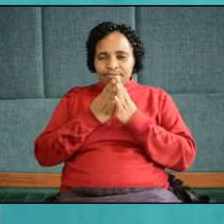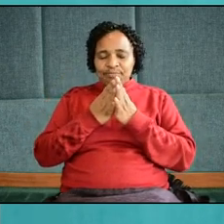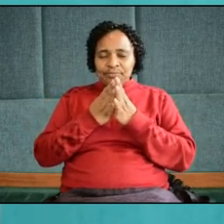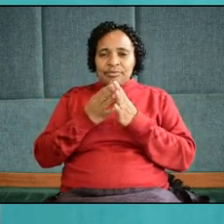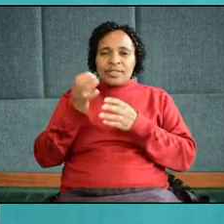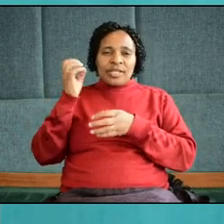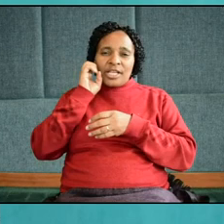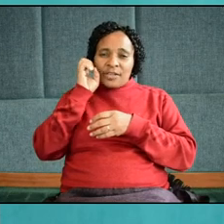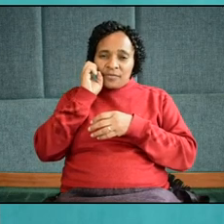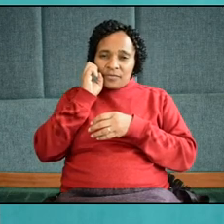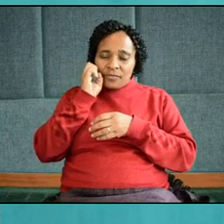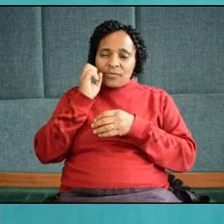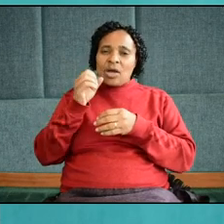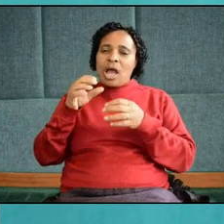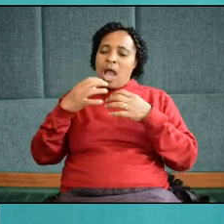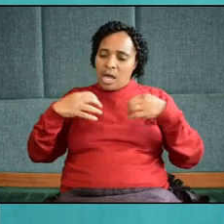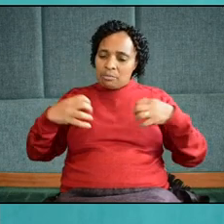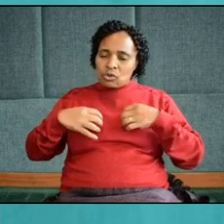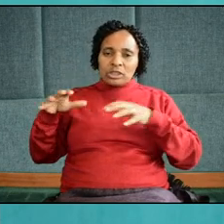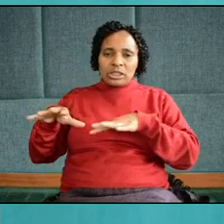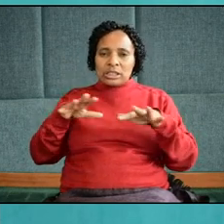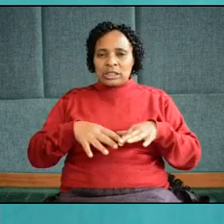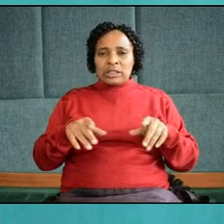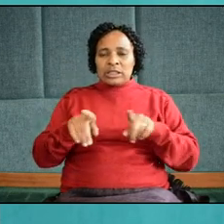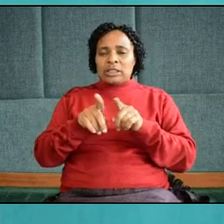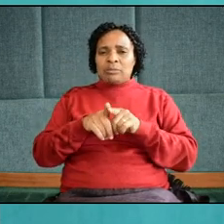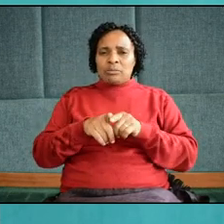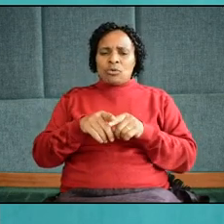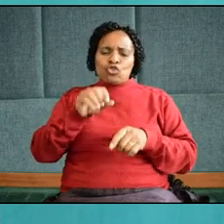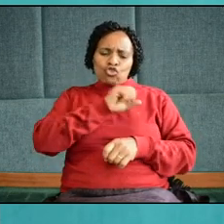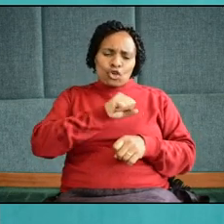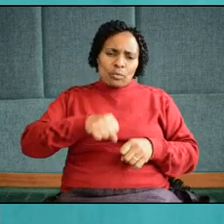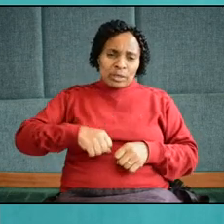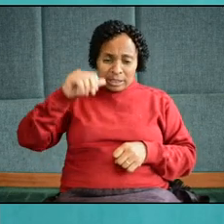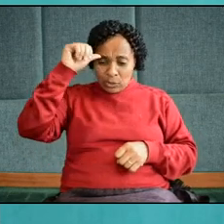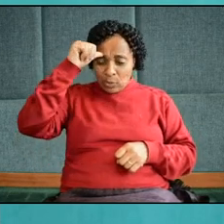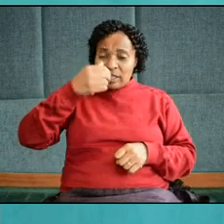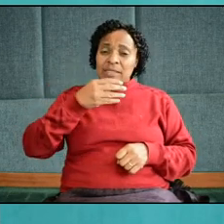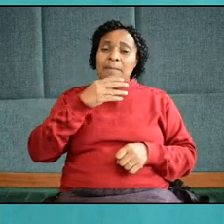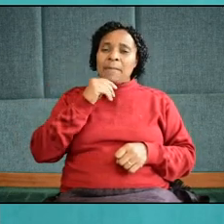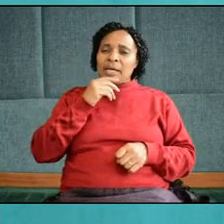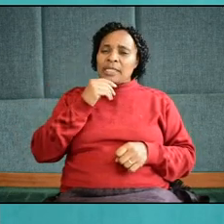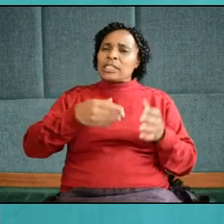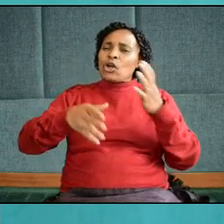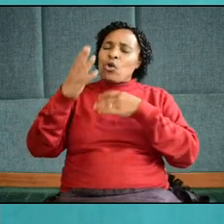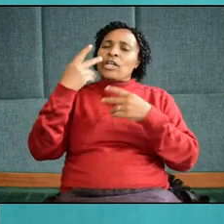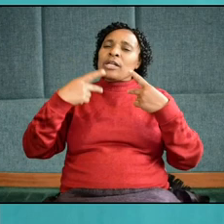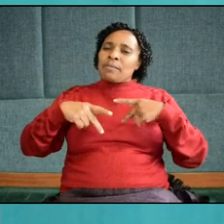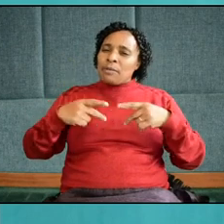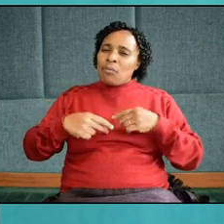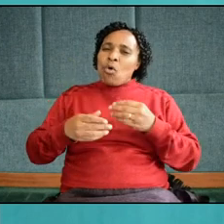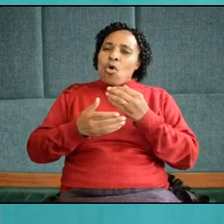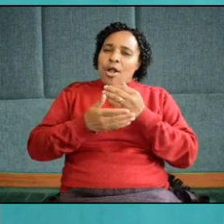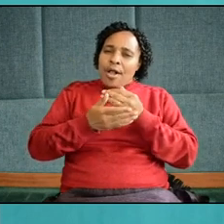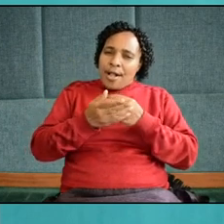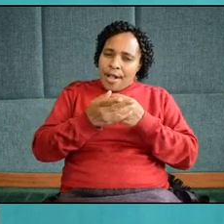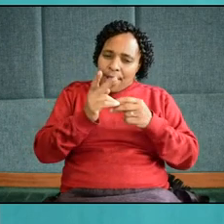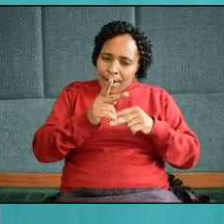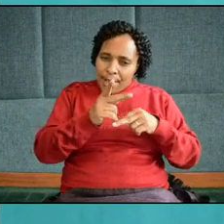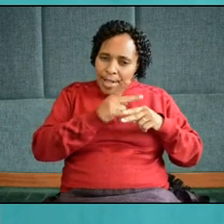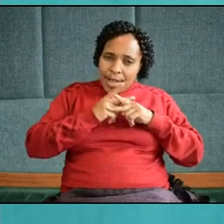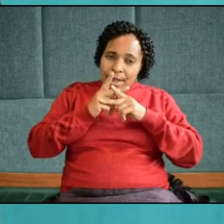that way. Now, Solomon, the wisest man, tells us that the godly people care for their animals.